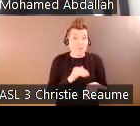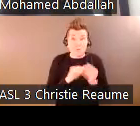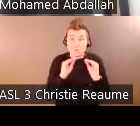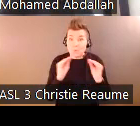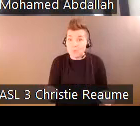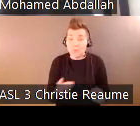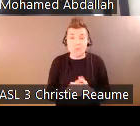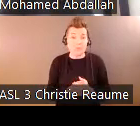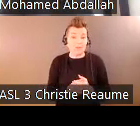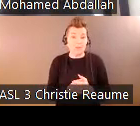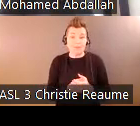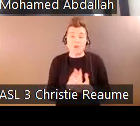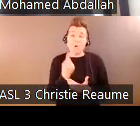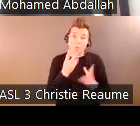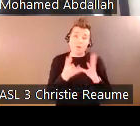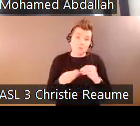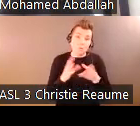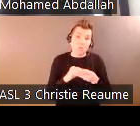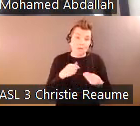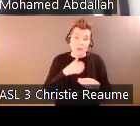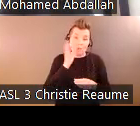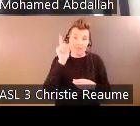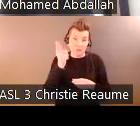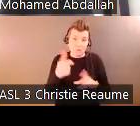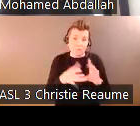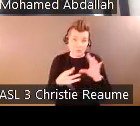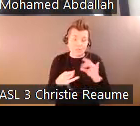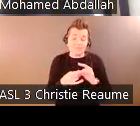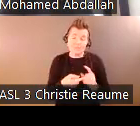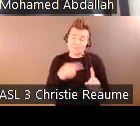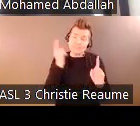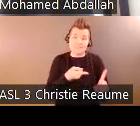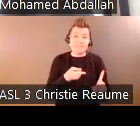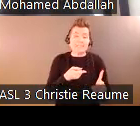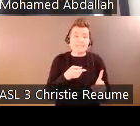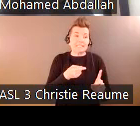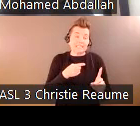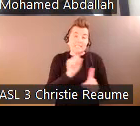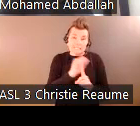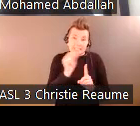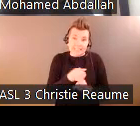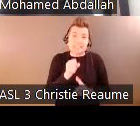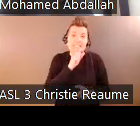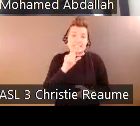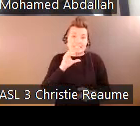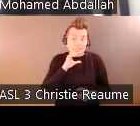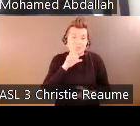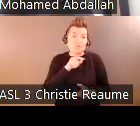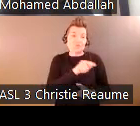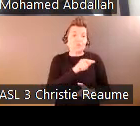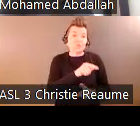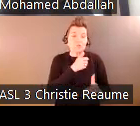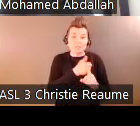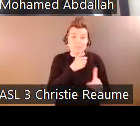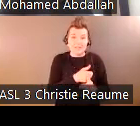The story I'm going to be mentioning after for actually a specific situation of a senior that was being